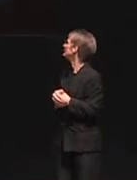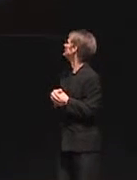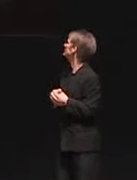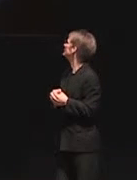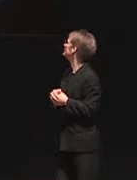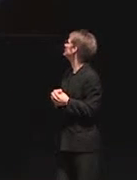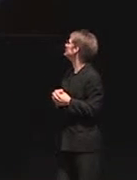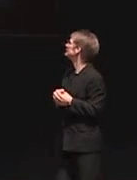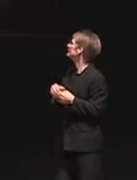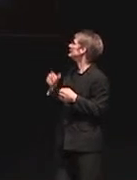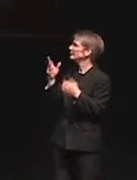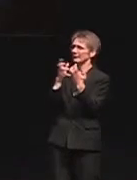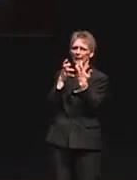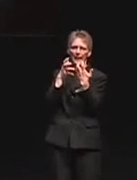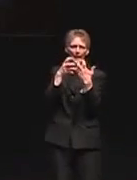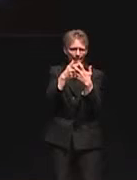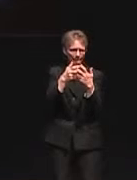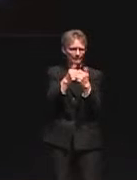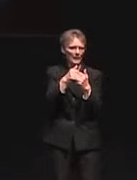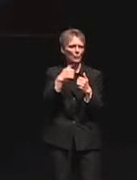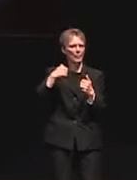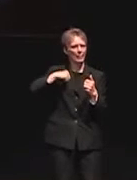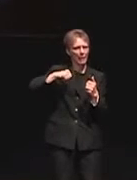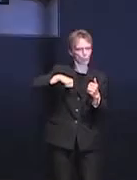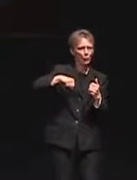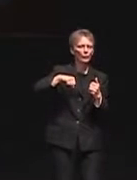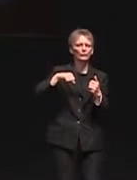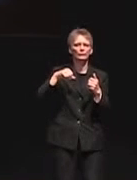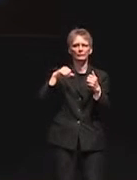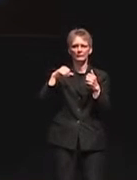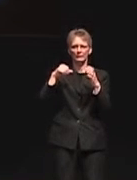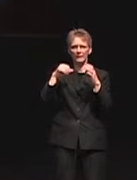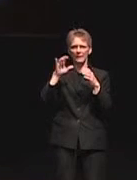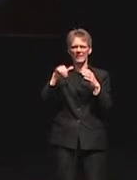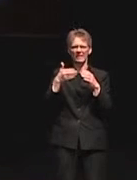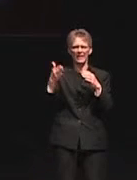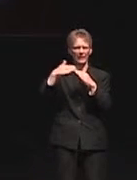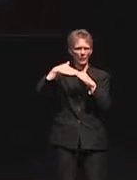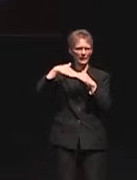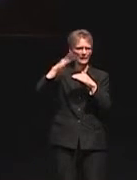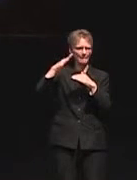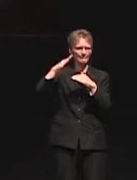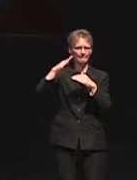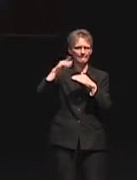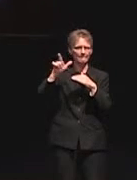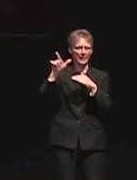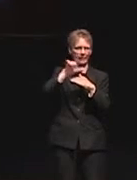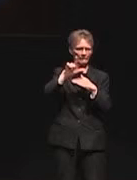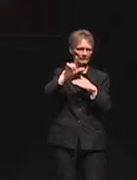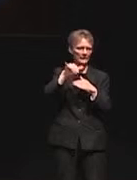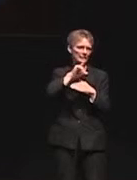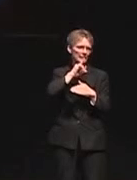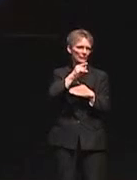then combining it with leather, photographs. The thing on the top, on the left-hand side, that's